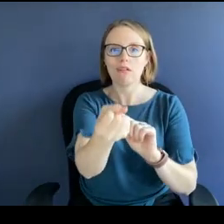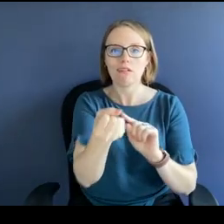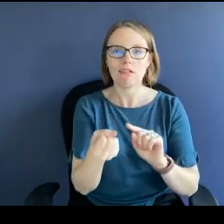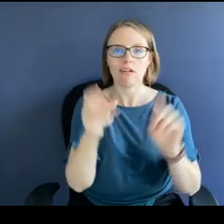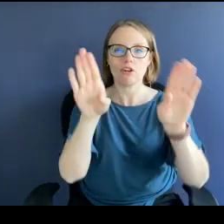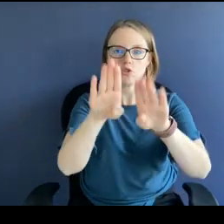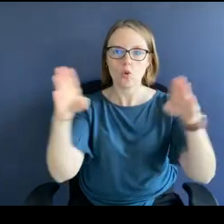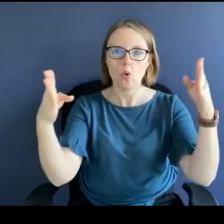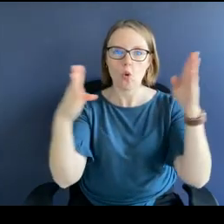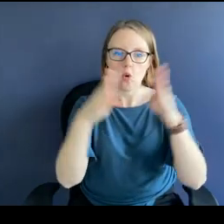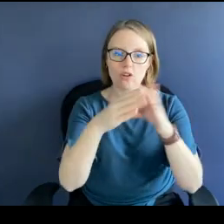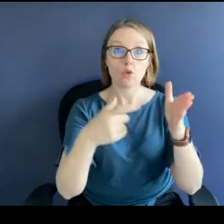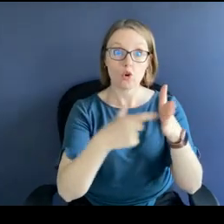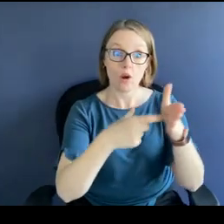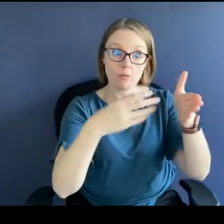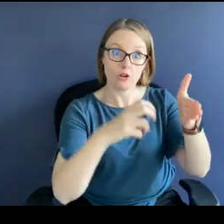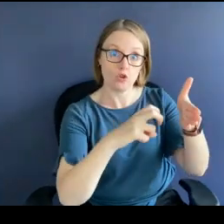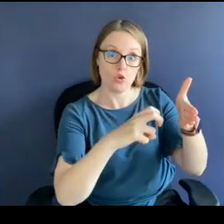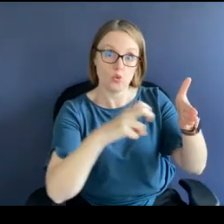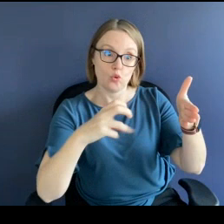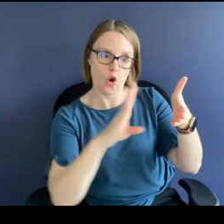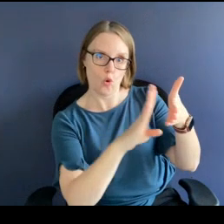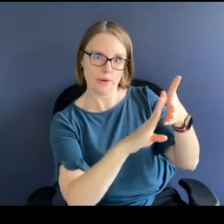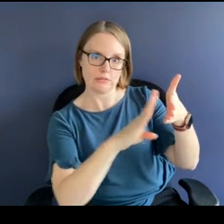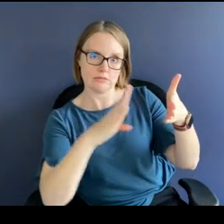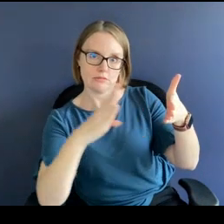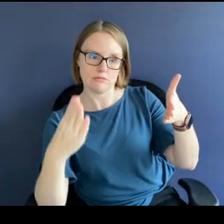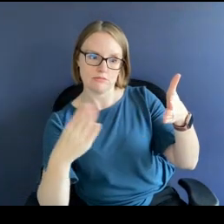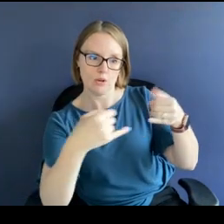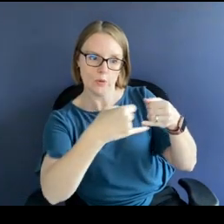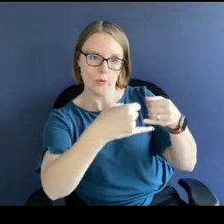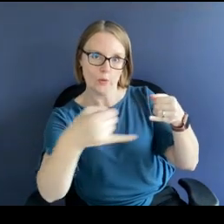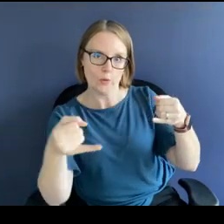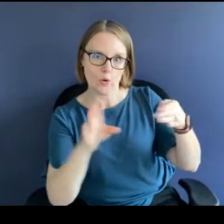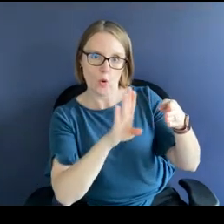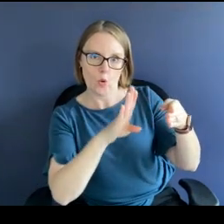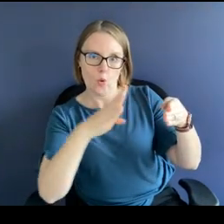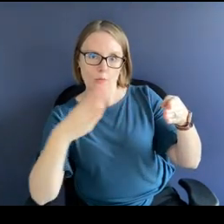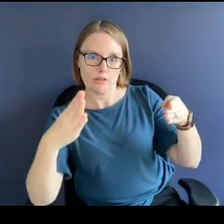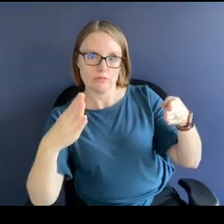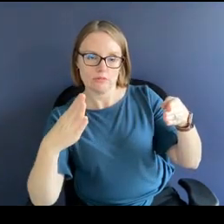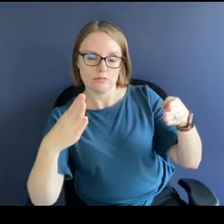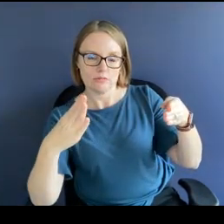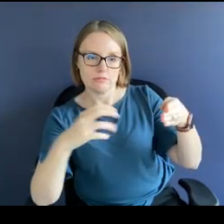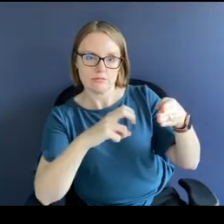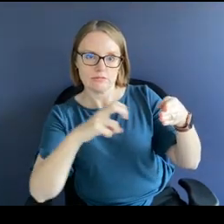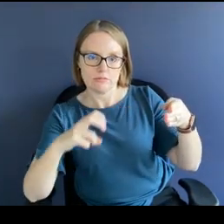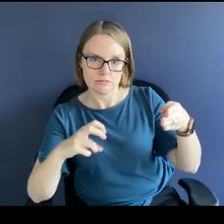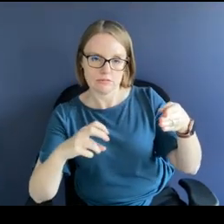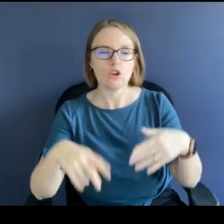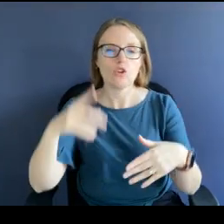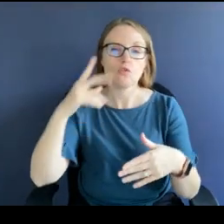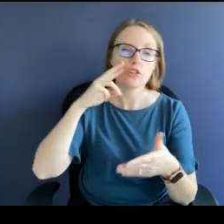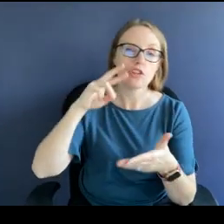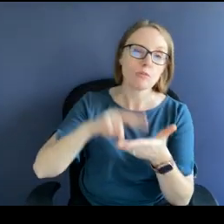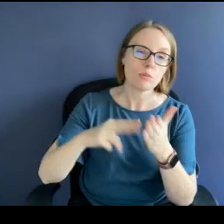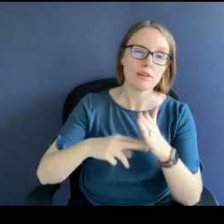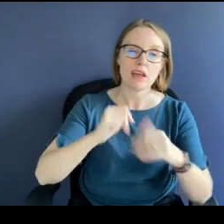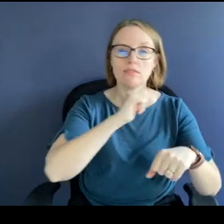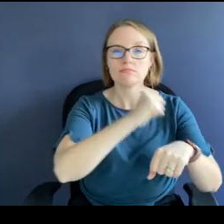get out of the way of the door swing, for purposes of design and room